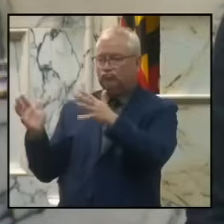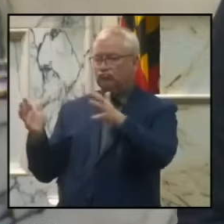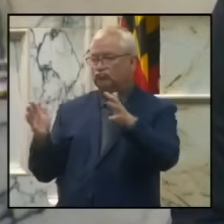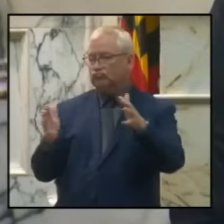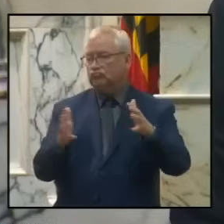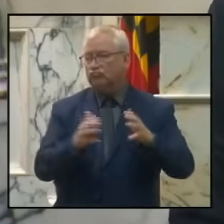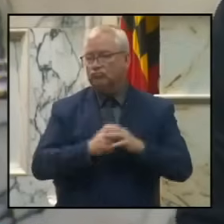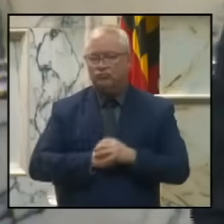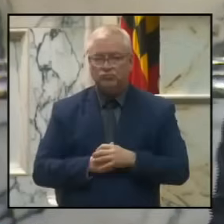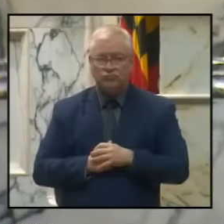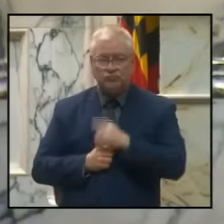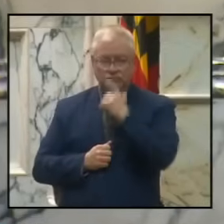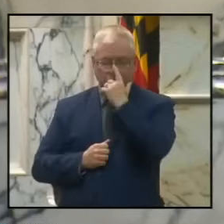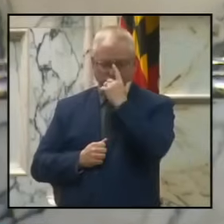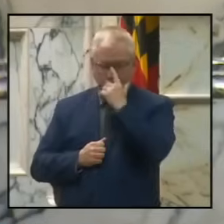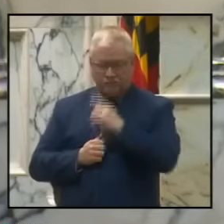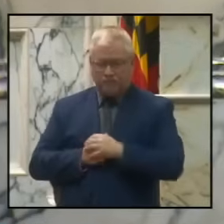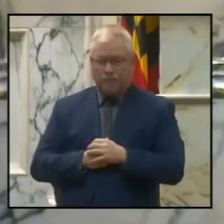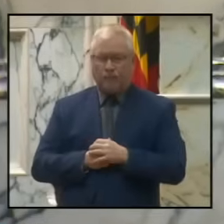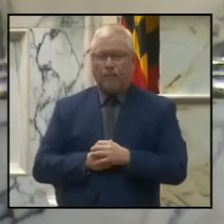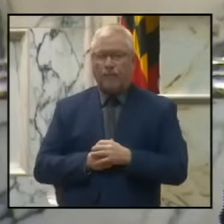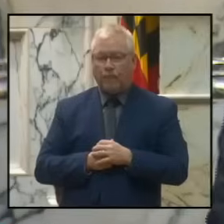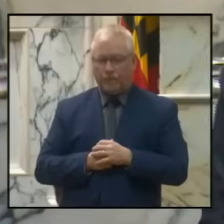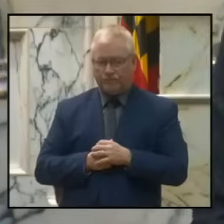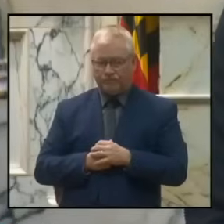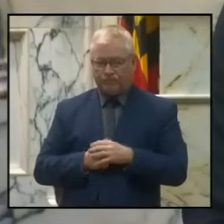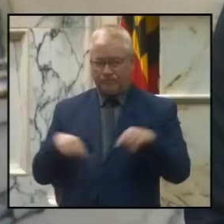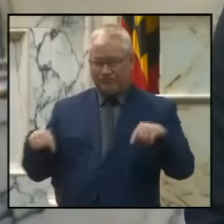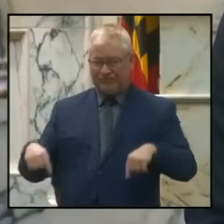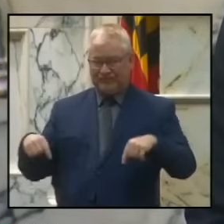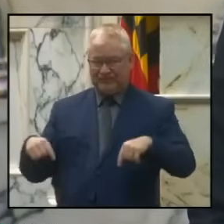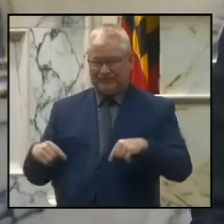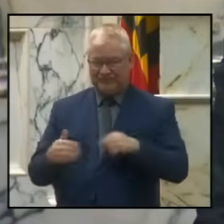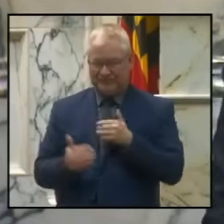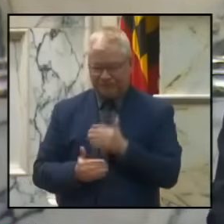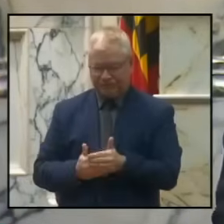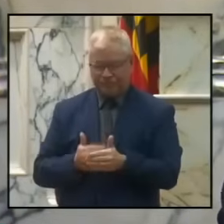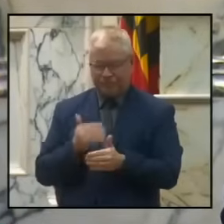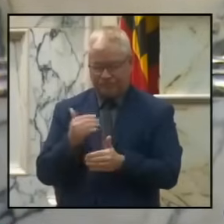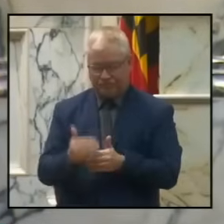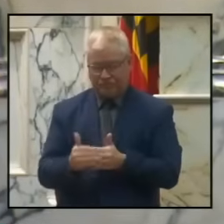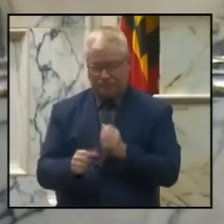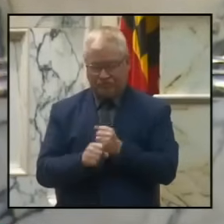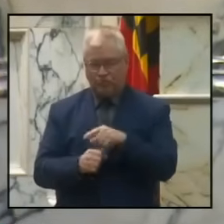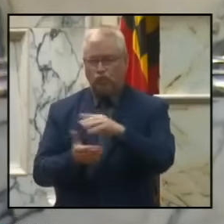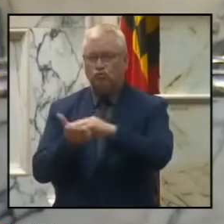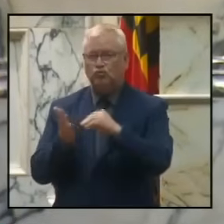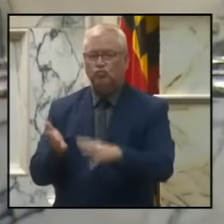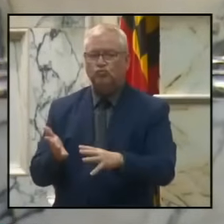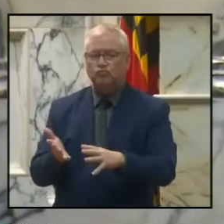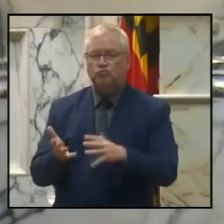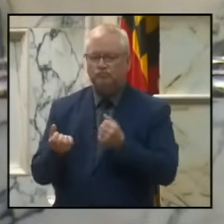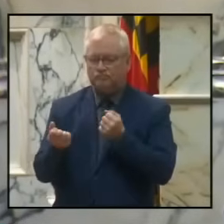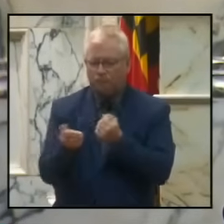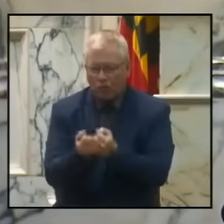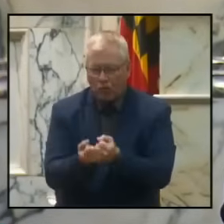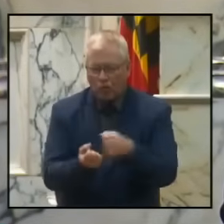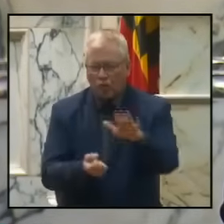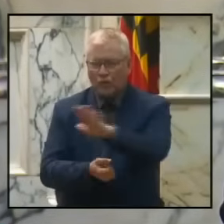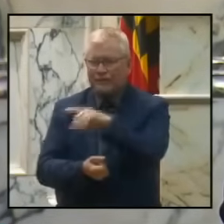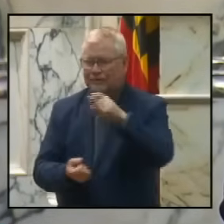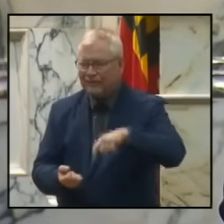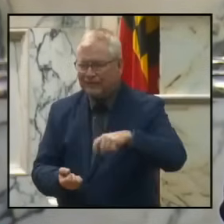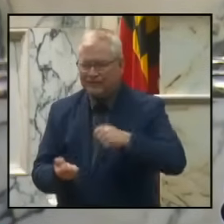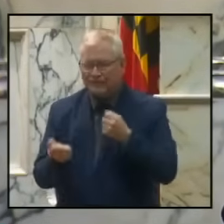These steps will ensure that our students get the supports that they need and that our schools